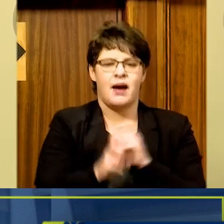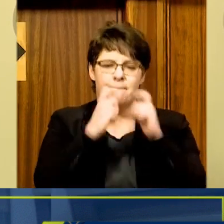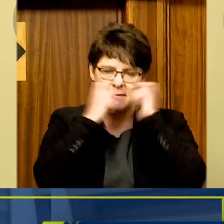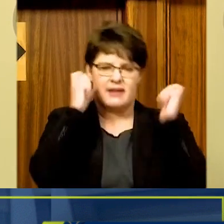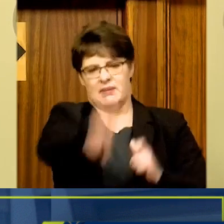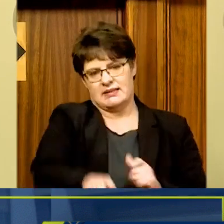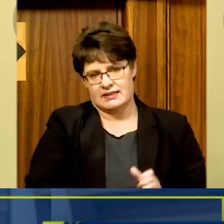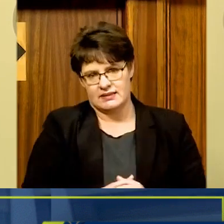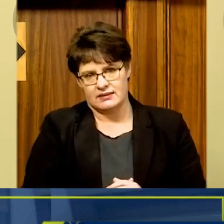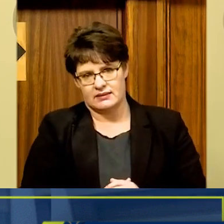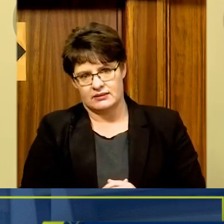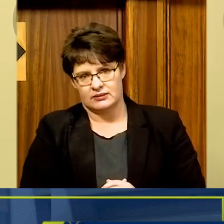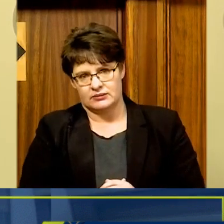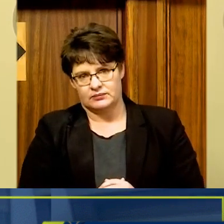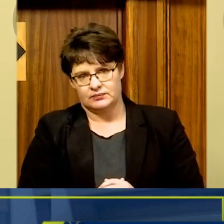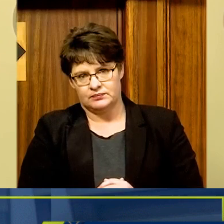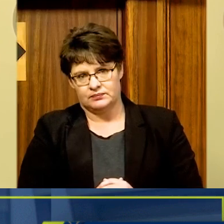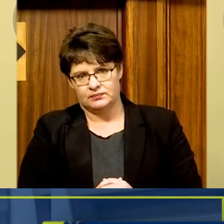a mask.